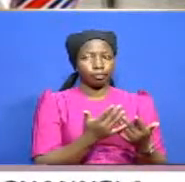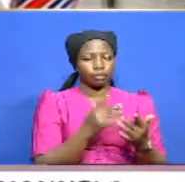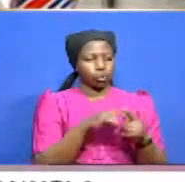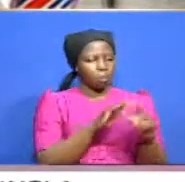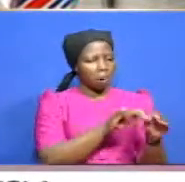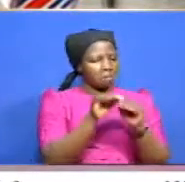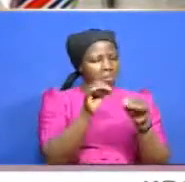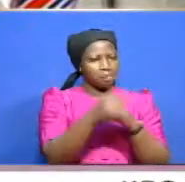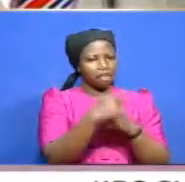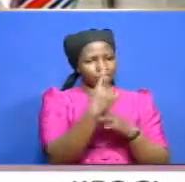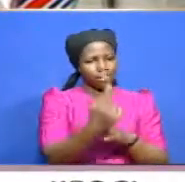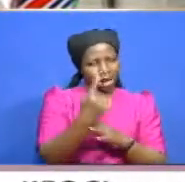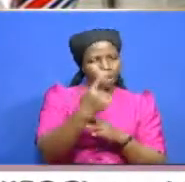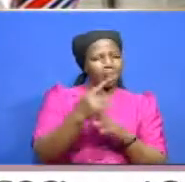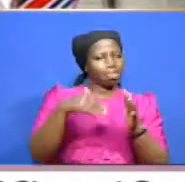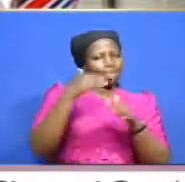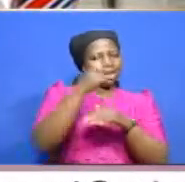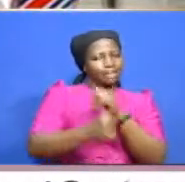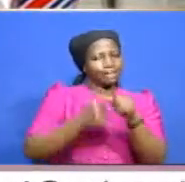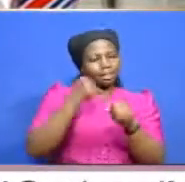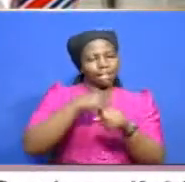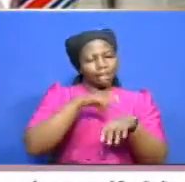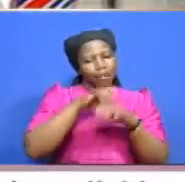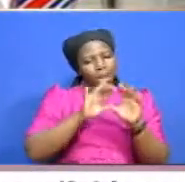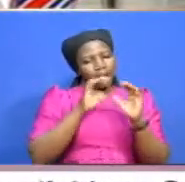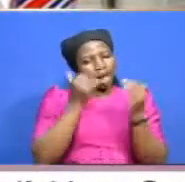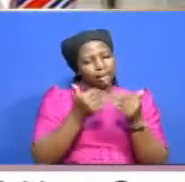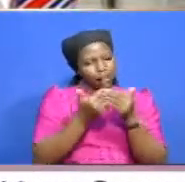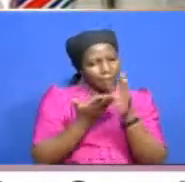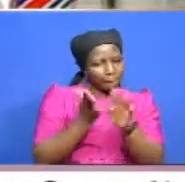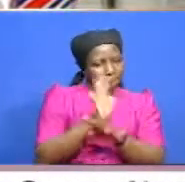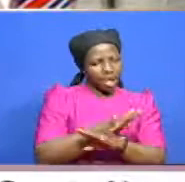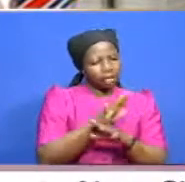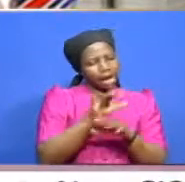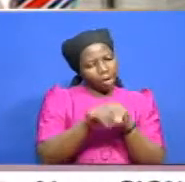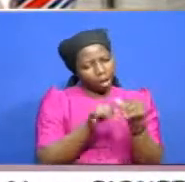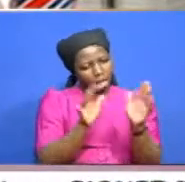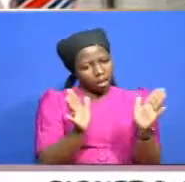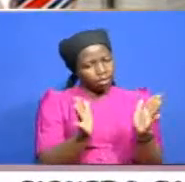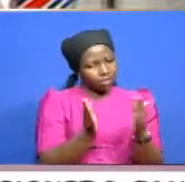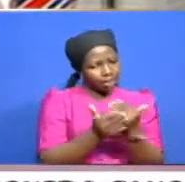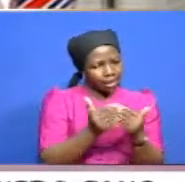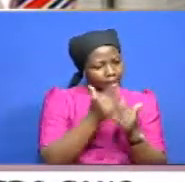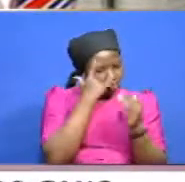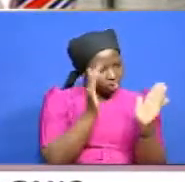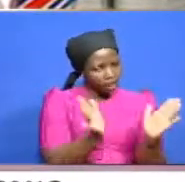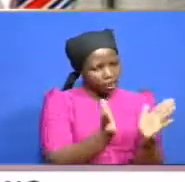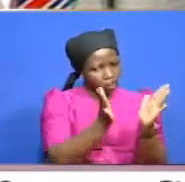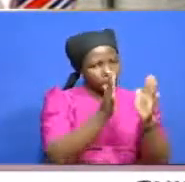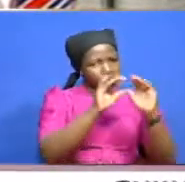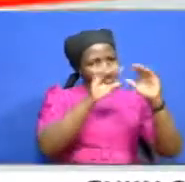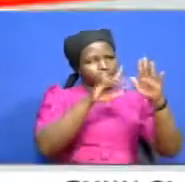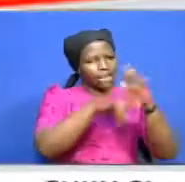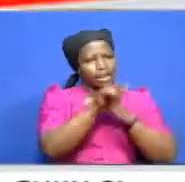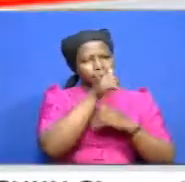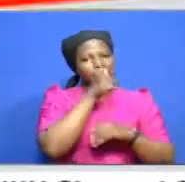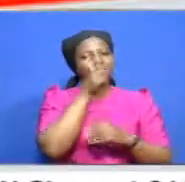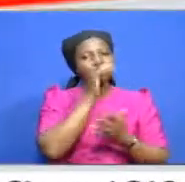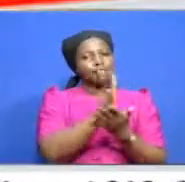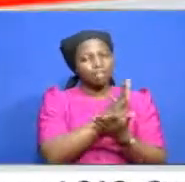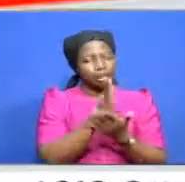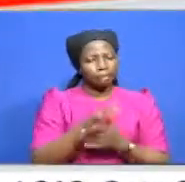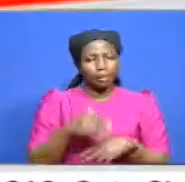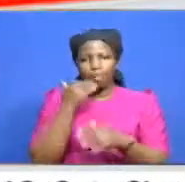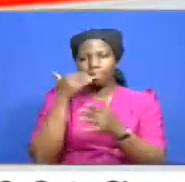next year when classes resume in terms of taking care of the welfare of the teachers in the private sector? Thank you very much,